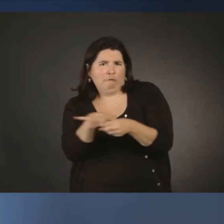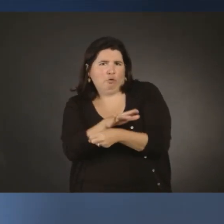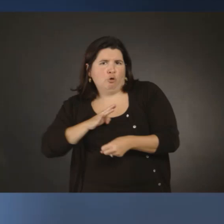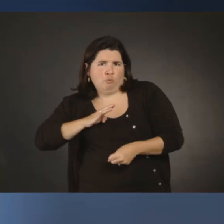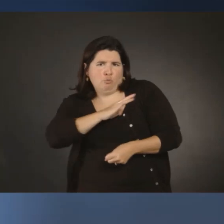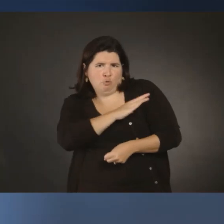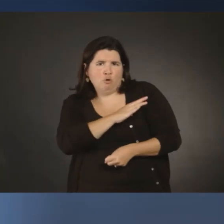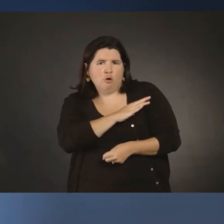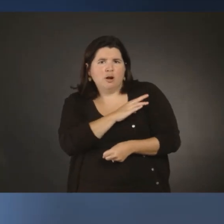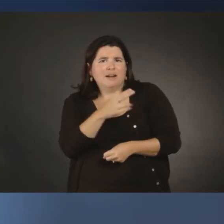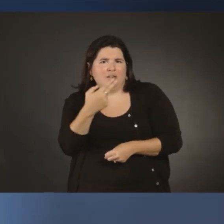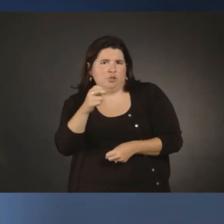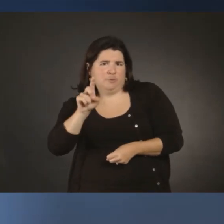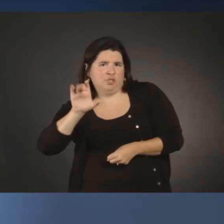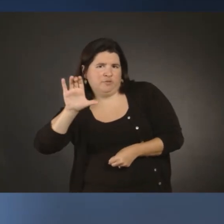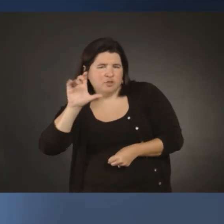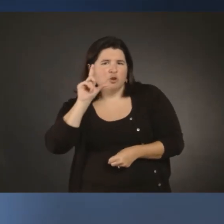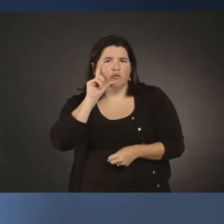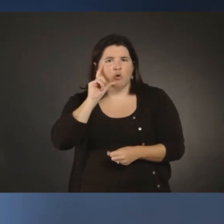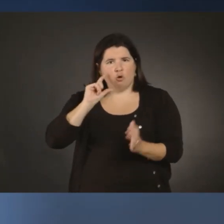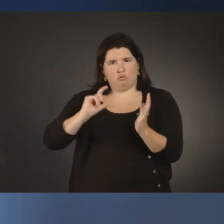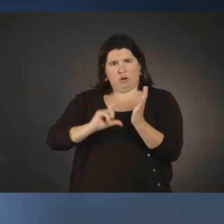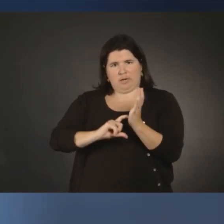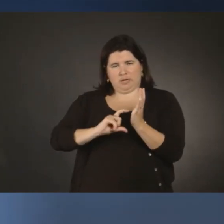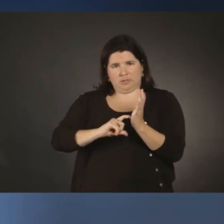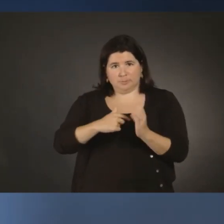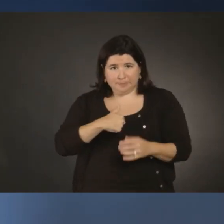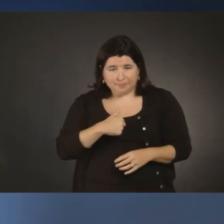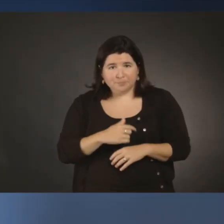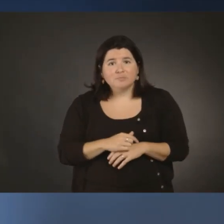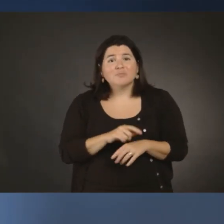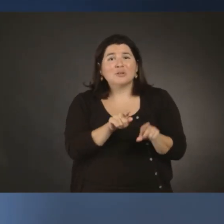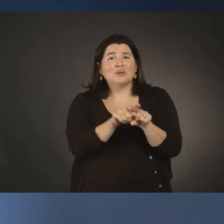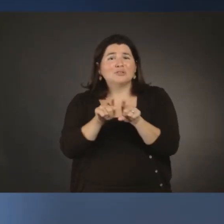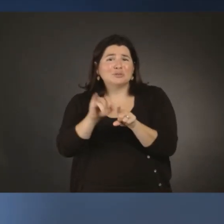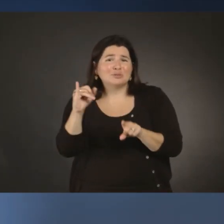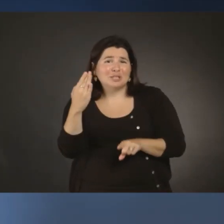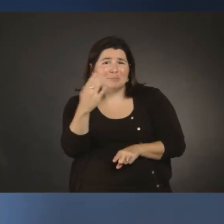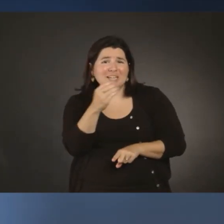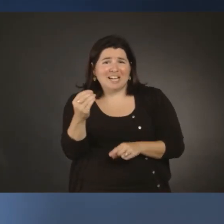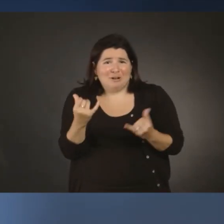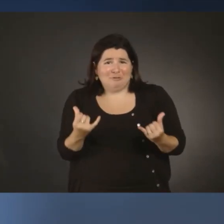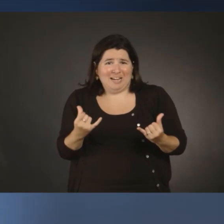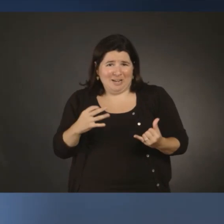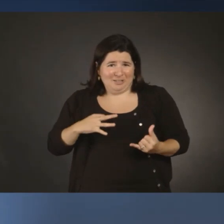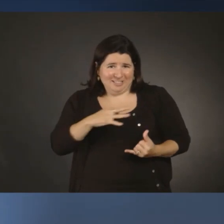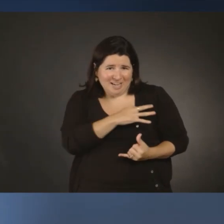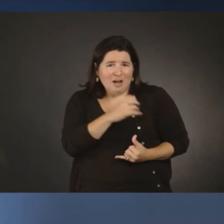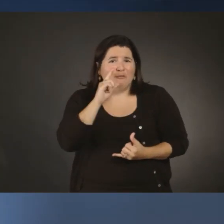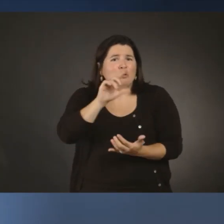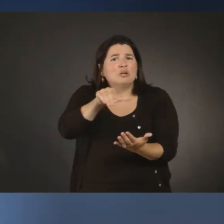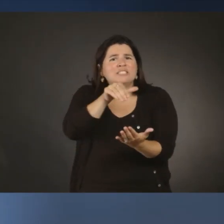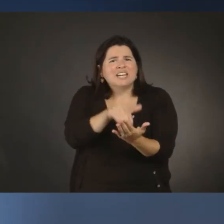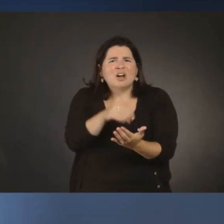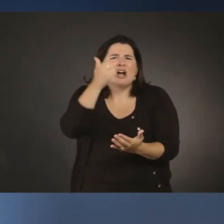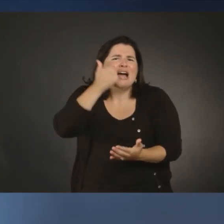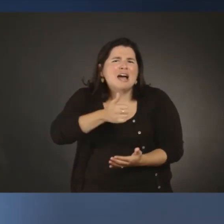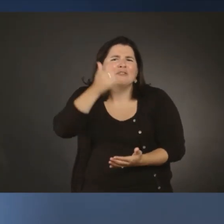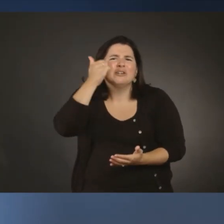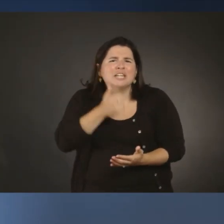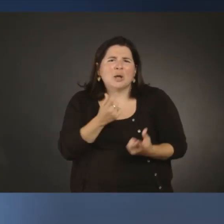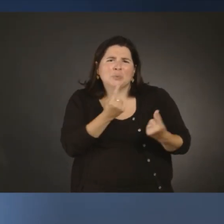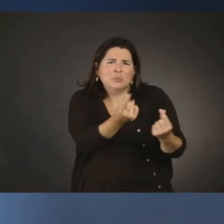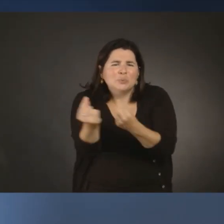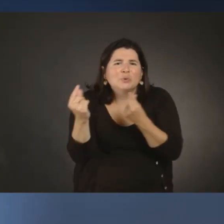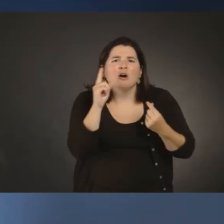recognition. I would also like to thank J.B. Booth and all of the current staff of the center for all they do daily to remove obstacles